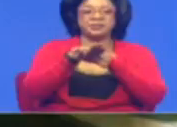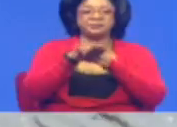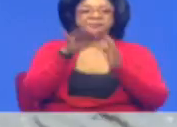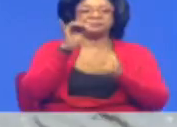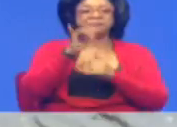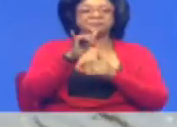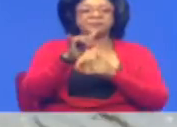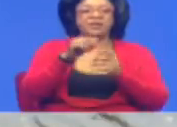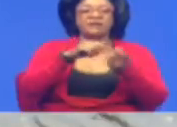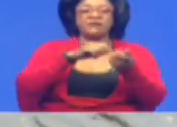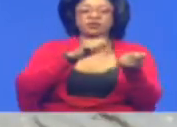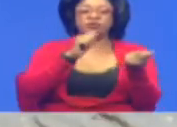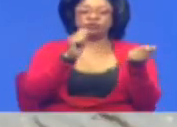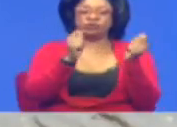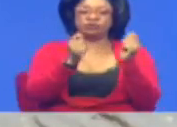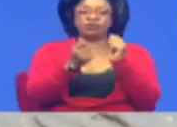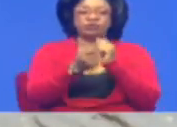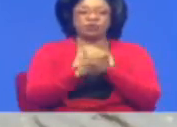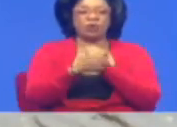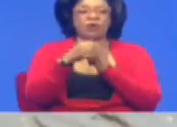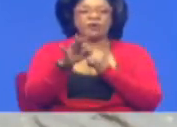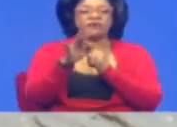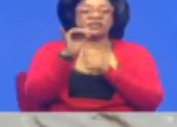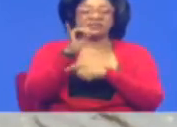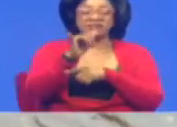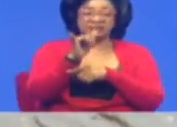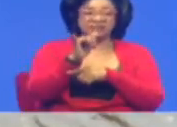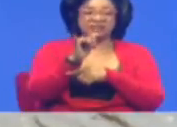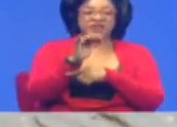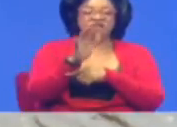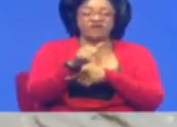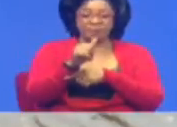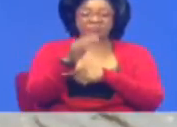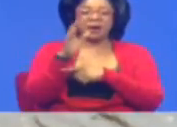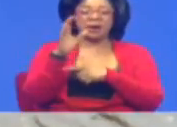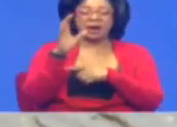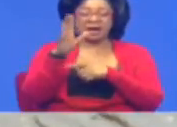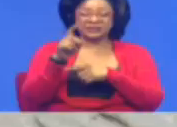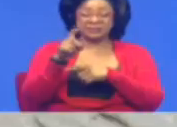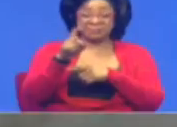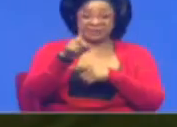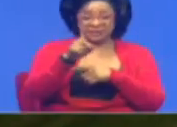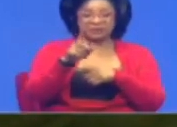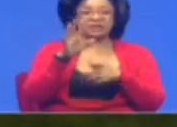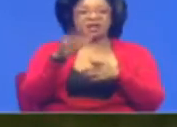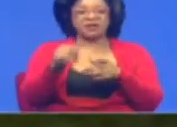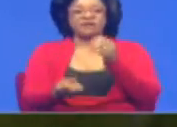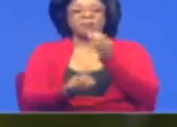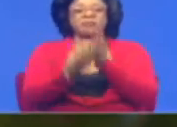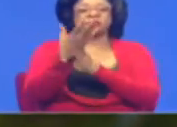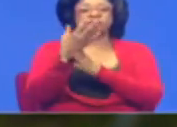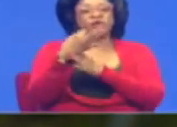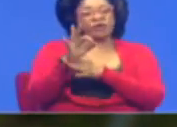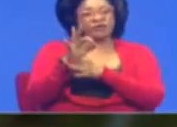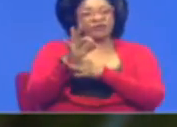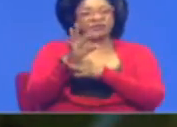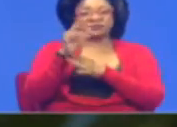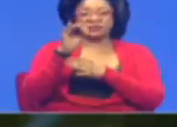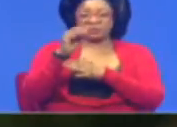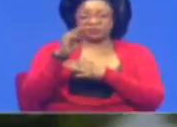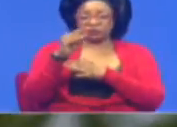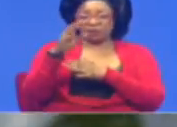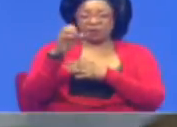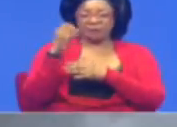evolution of these fascinating insects from their caterpillar life and the formation of their chrysalis to their